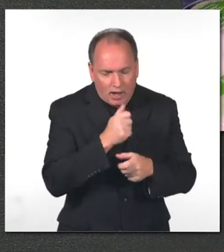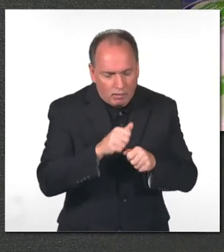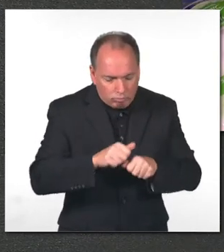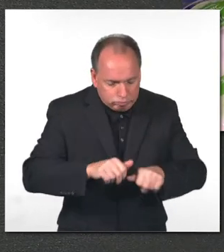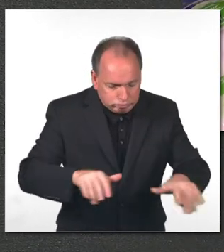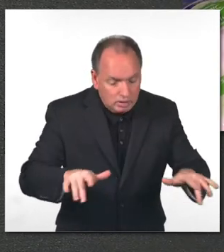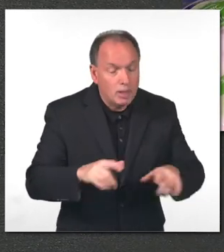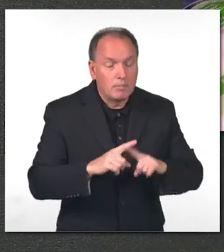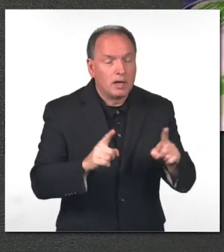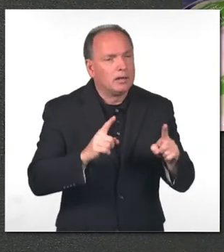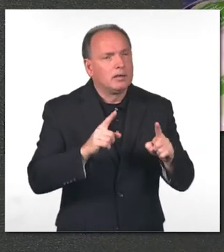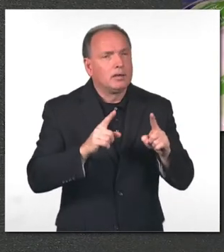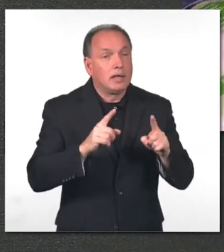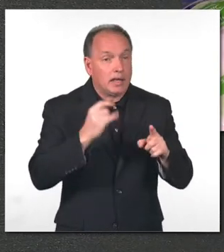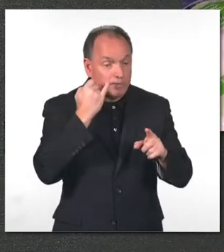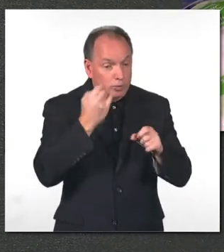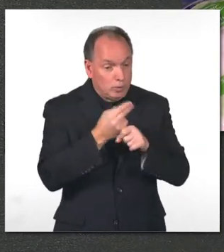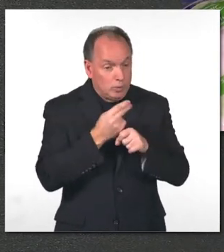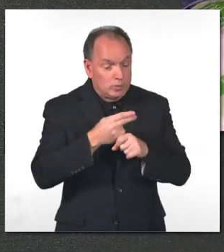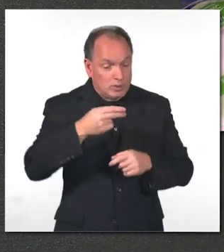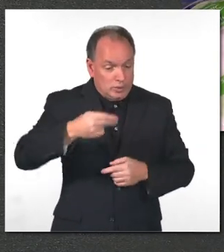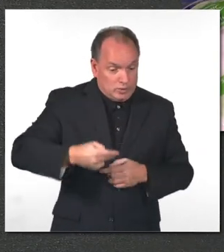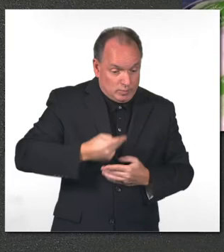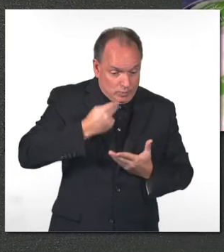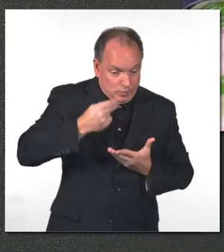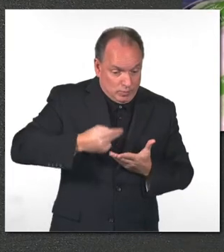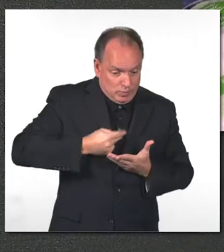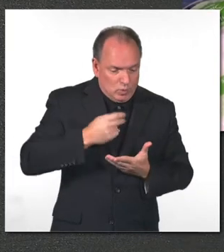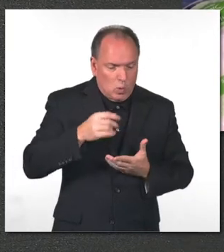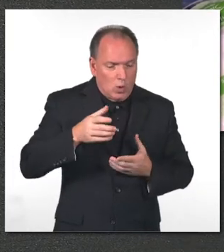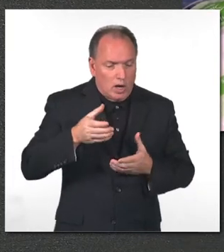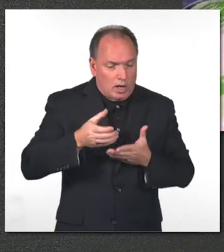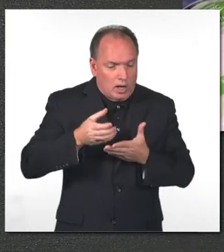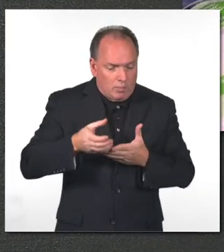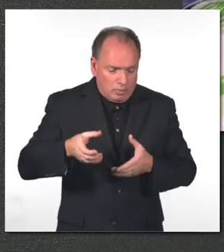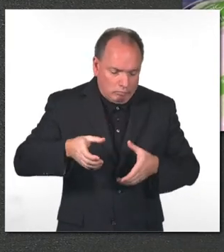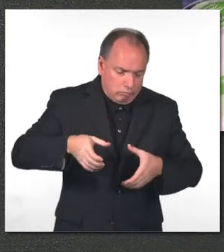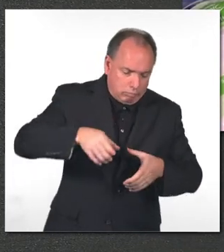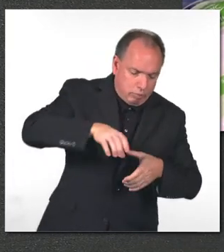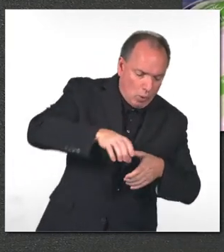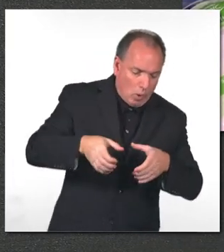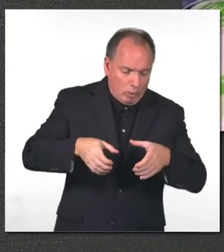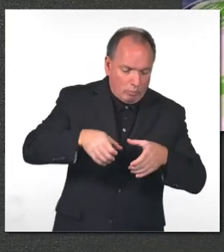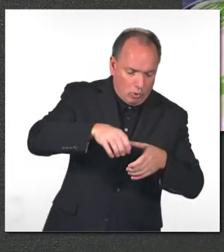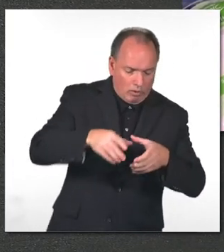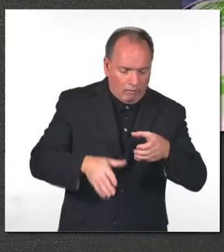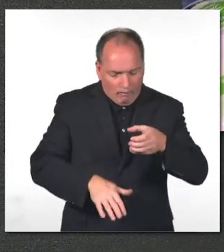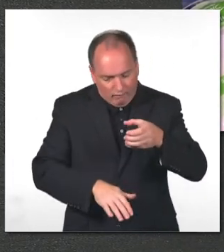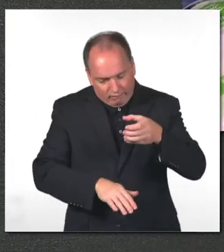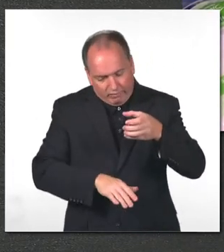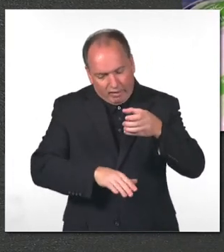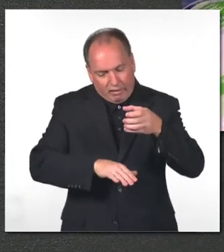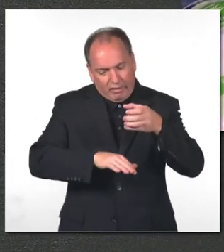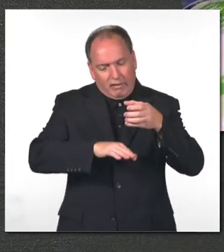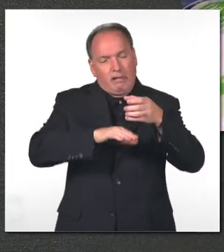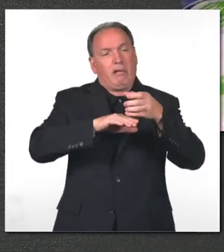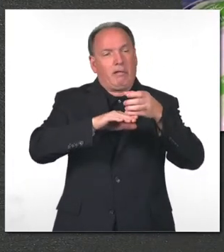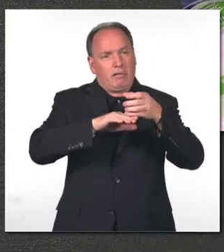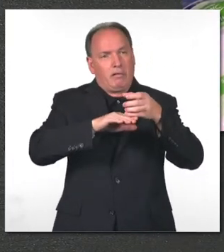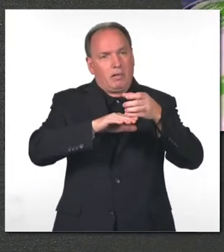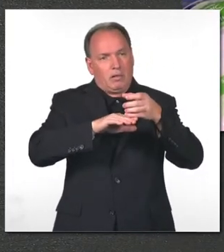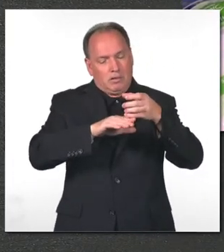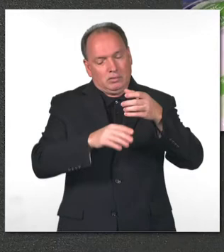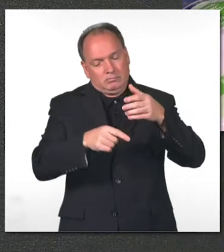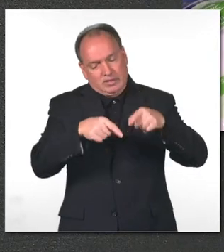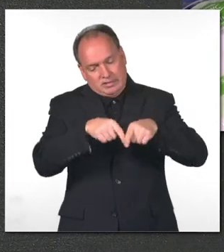And I find that if you use a spoon or a little cup, you can just fill that sock right